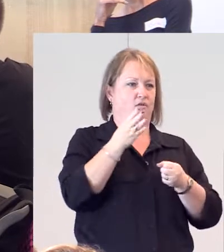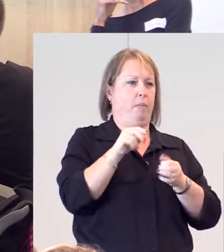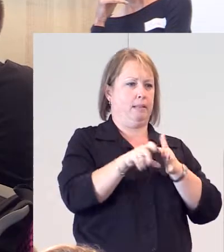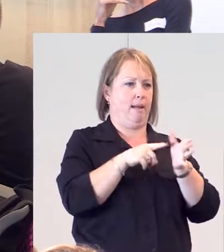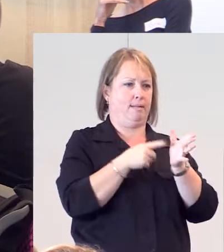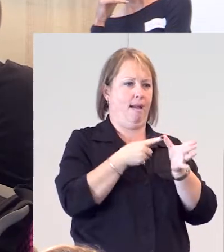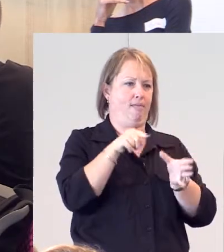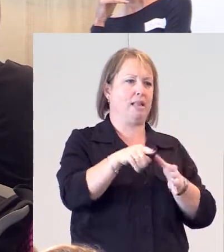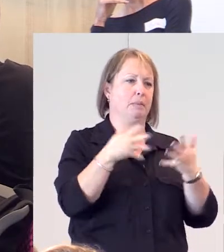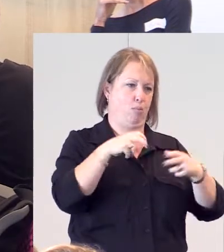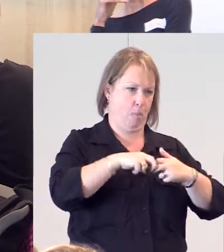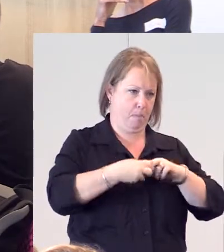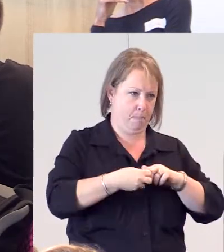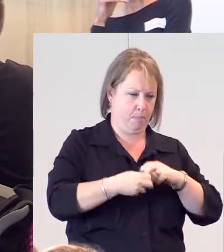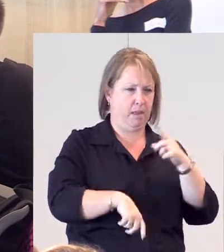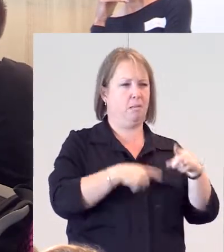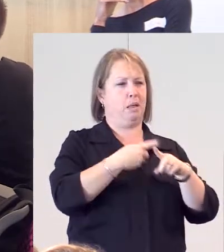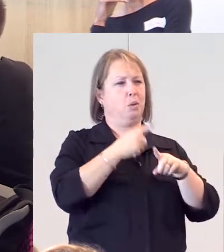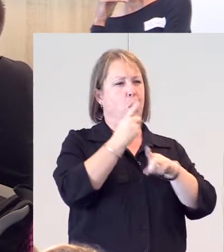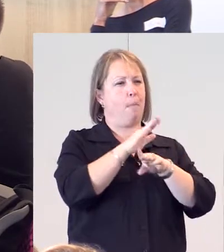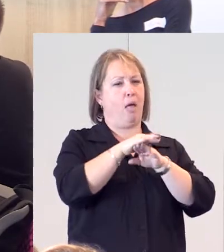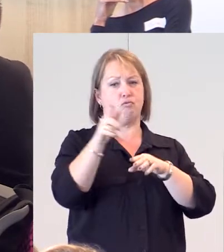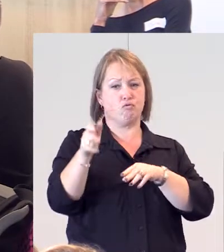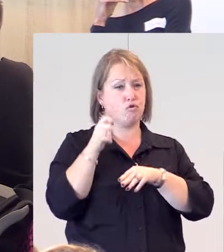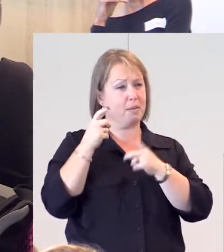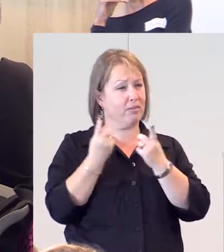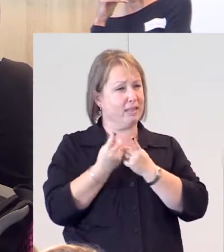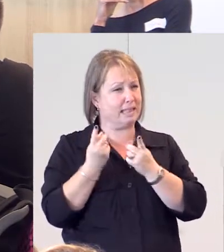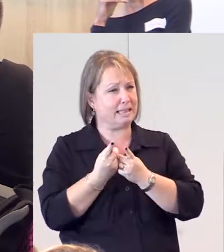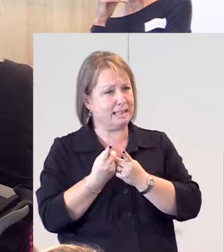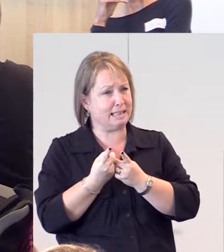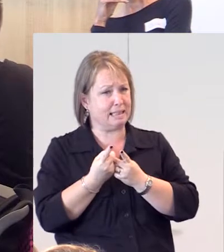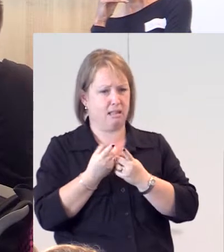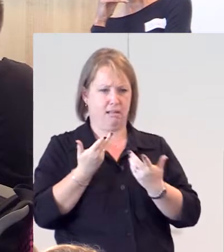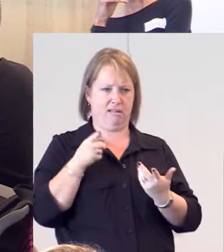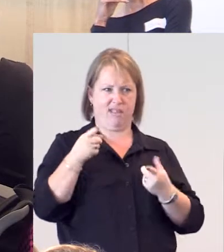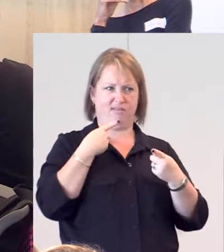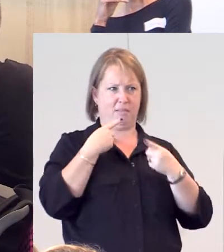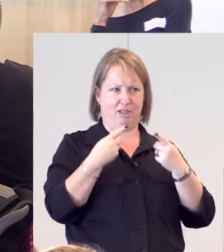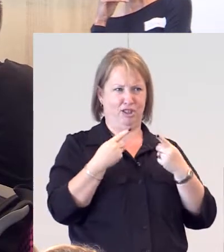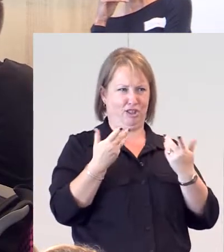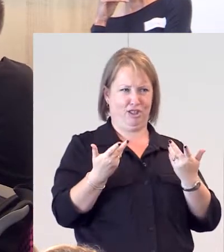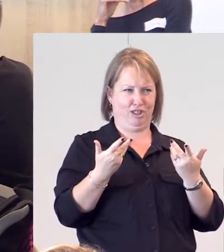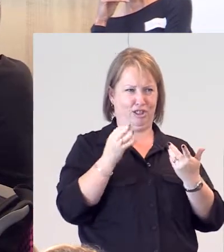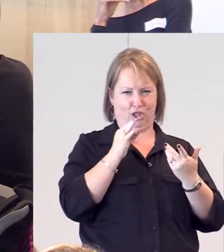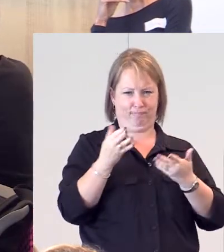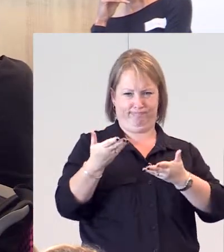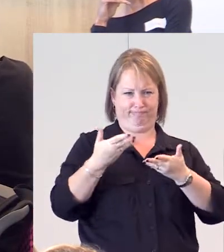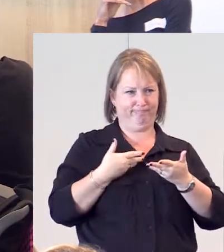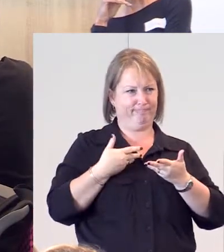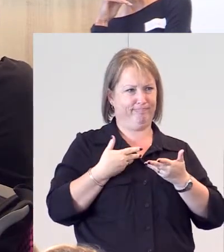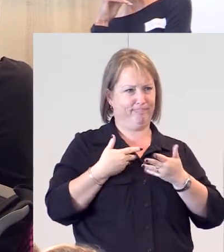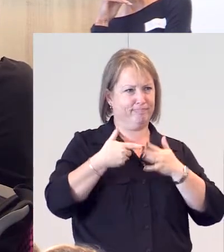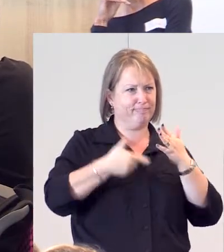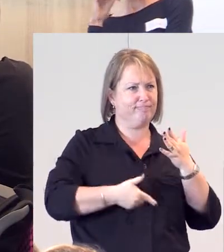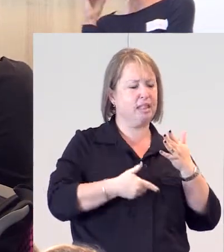some of the stuff we talked about the recruitment stuff, you know, that information doesn't really filter back. So it's about ensuring that if you're going